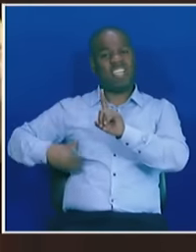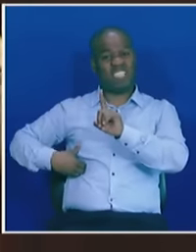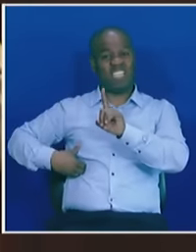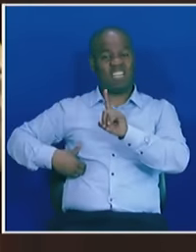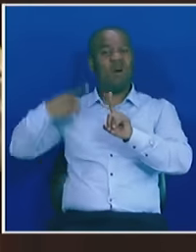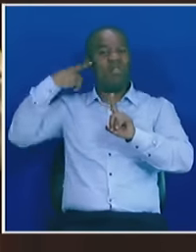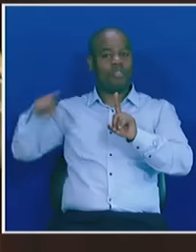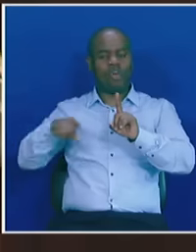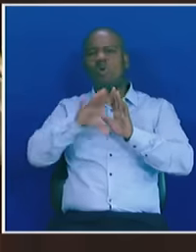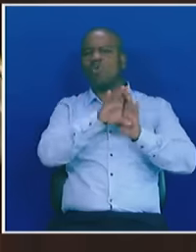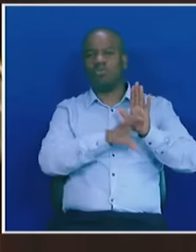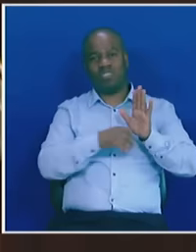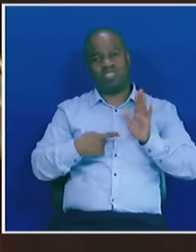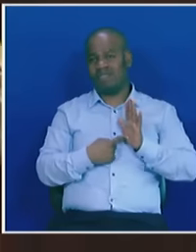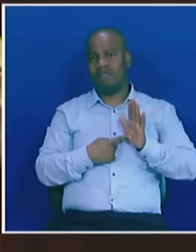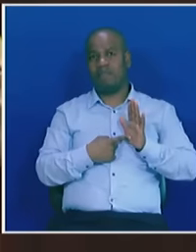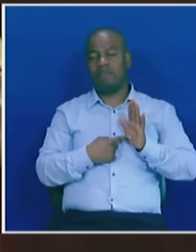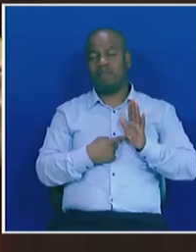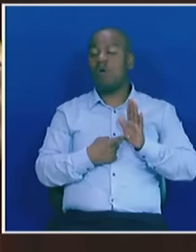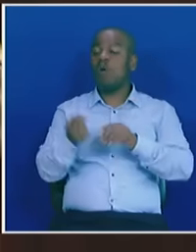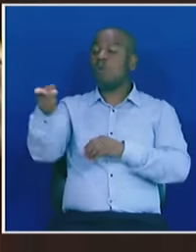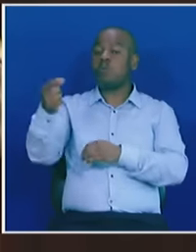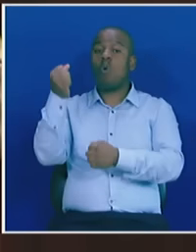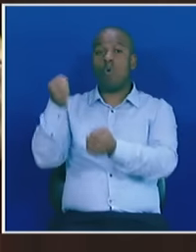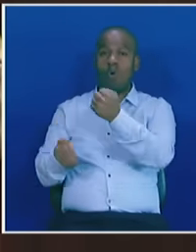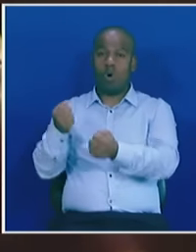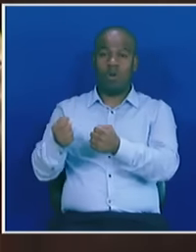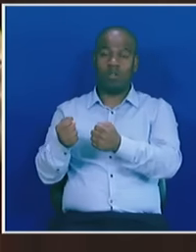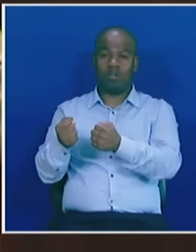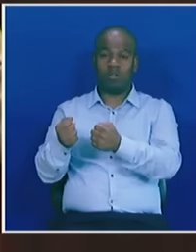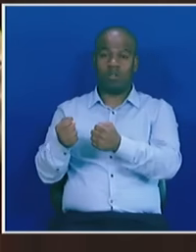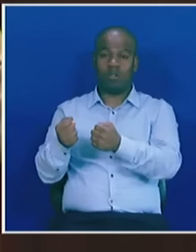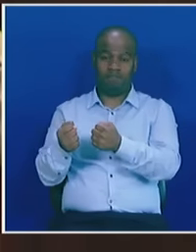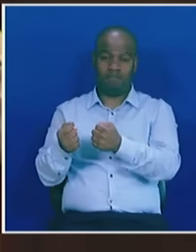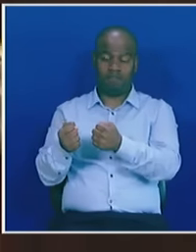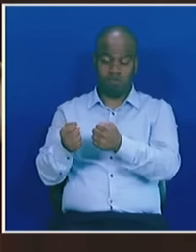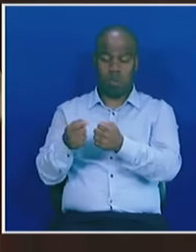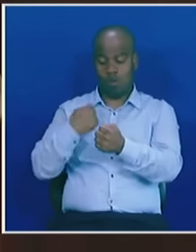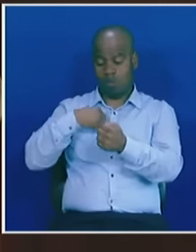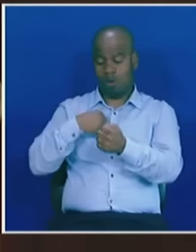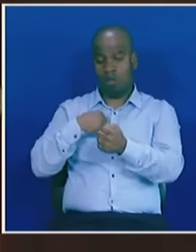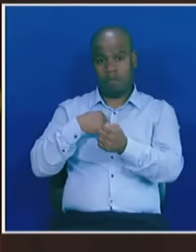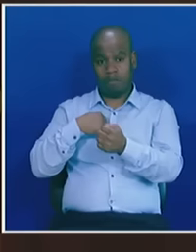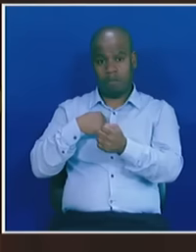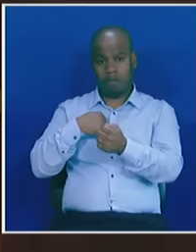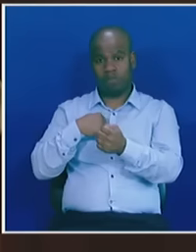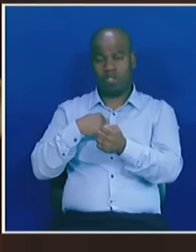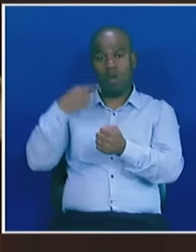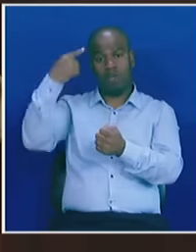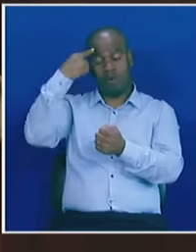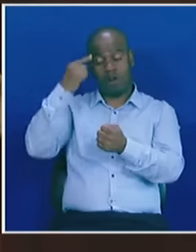rules in the constitution. The court has talked about